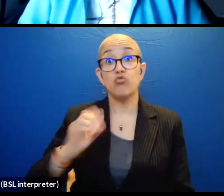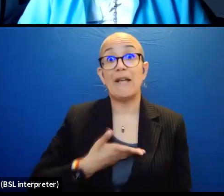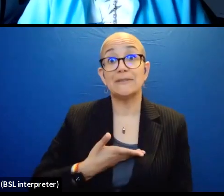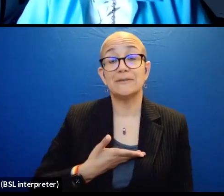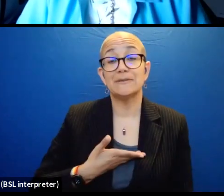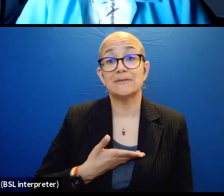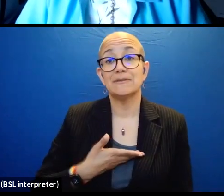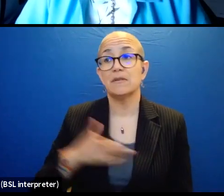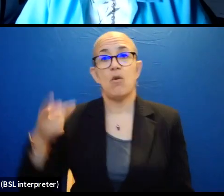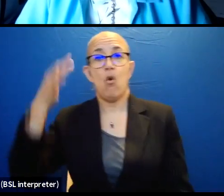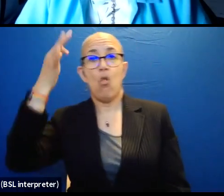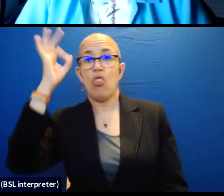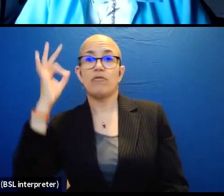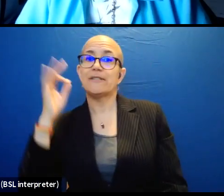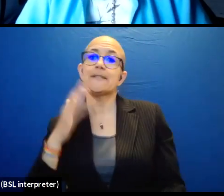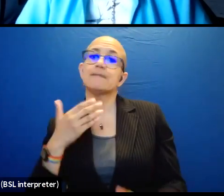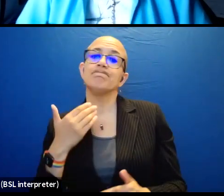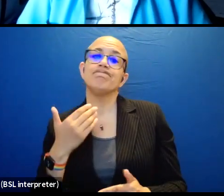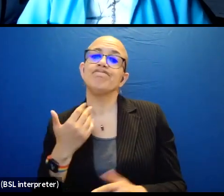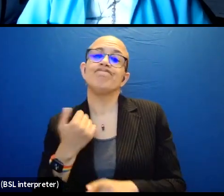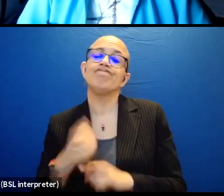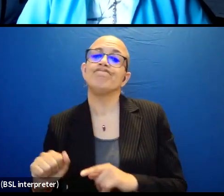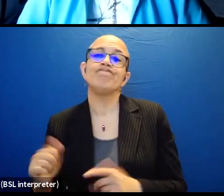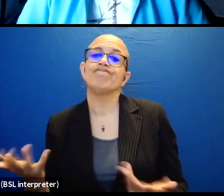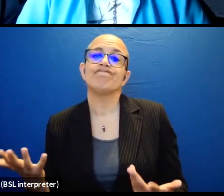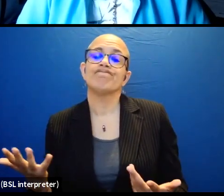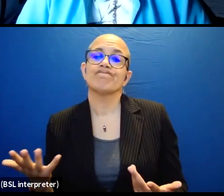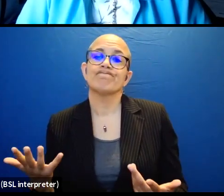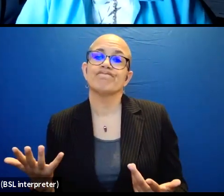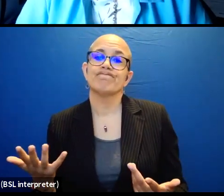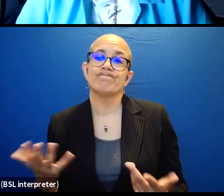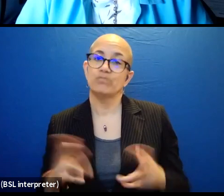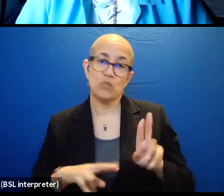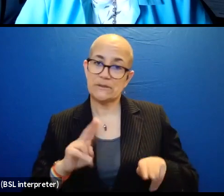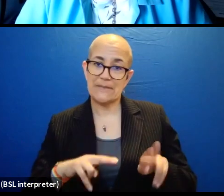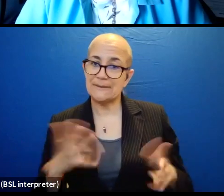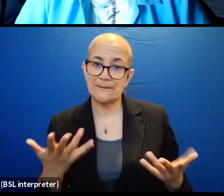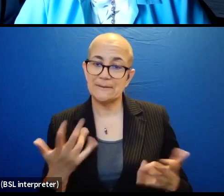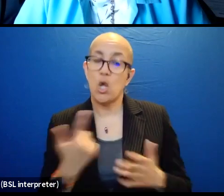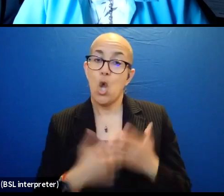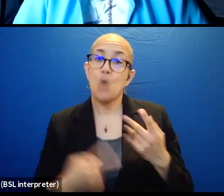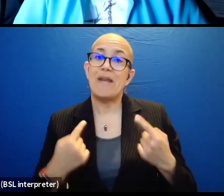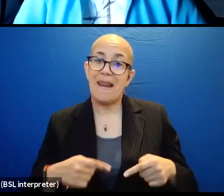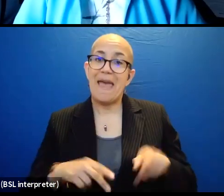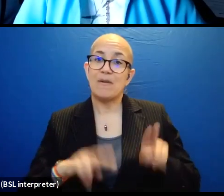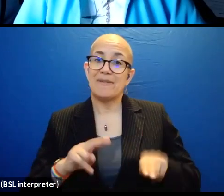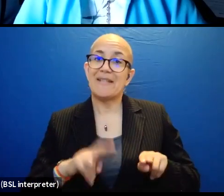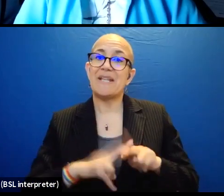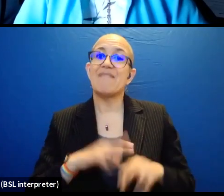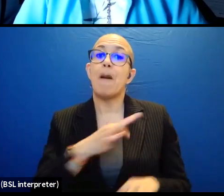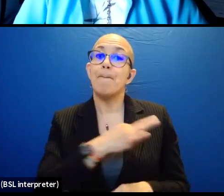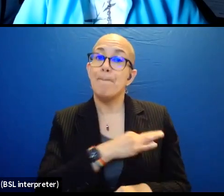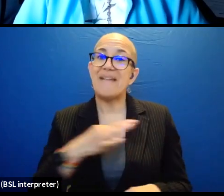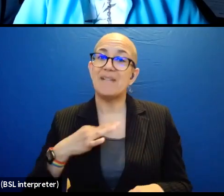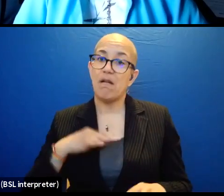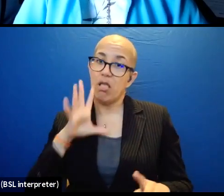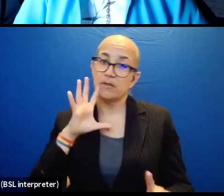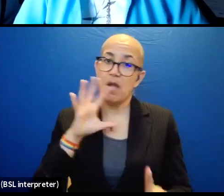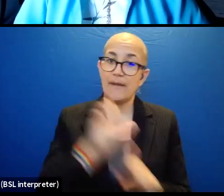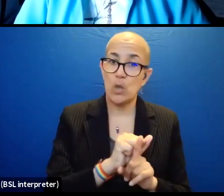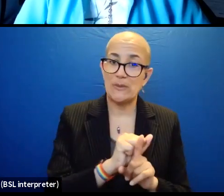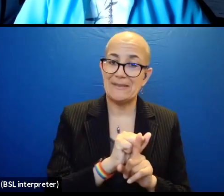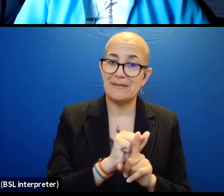These authorities were not doing that. And they would only allow assessment if there was a medical diagnosis of autism or